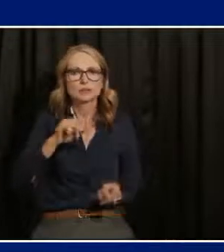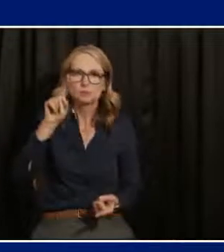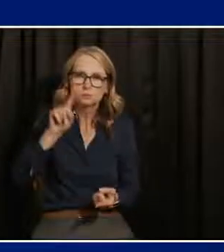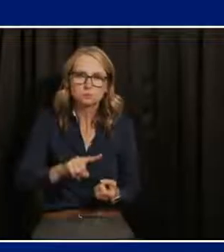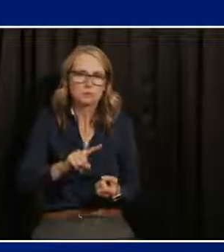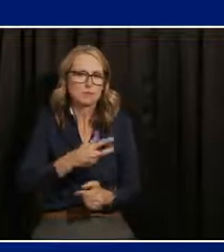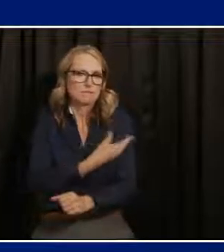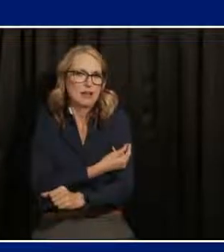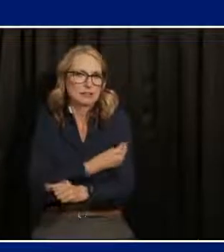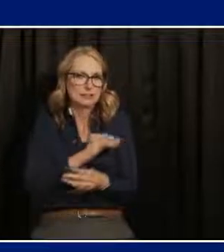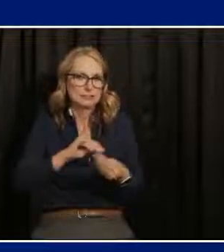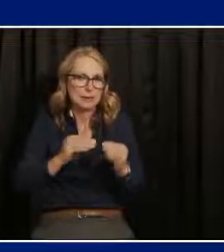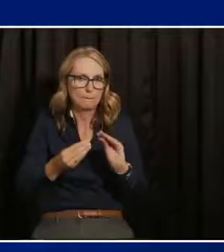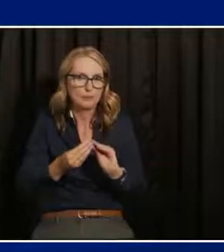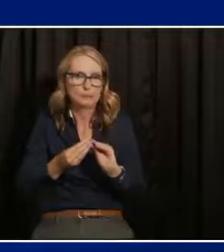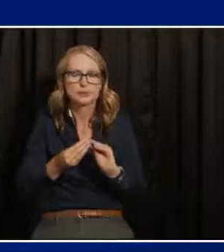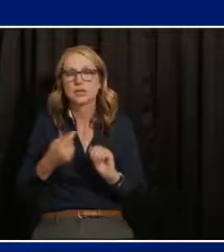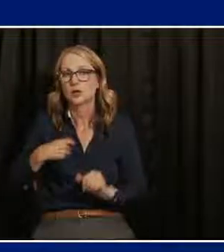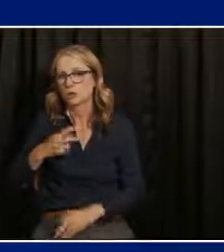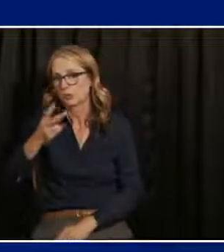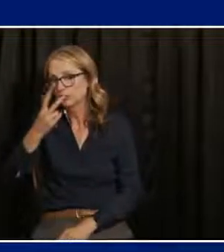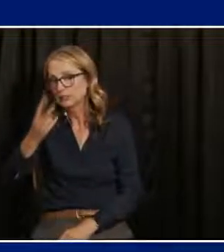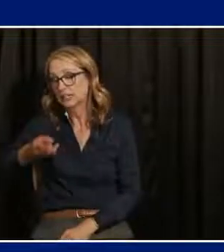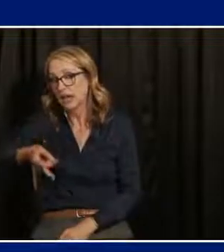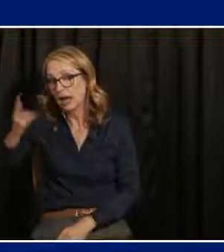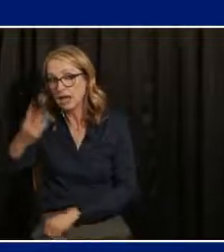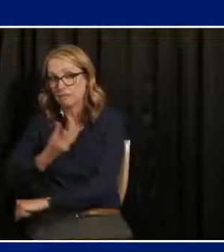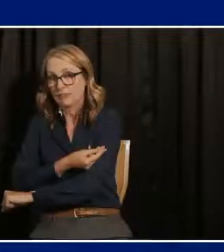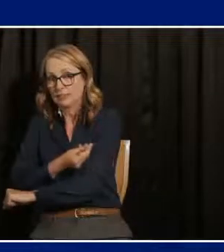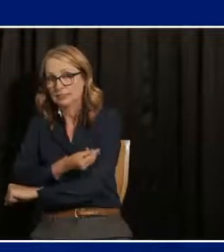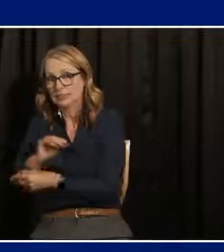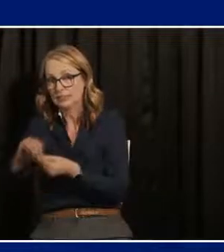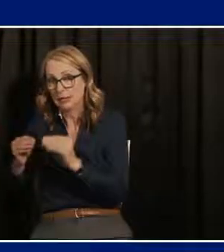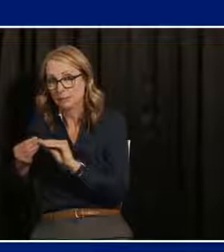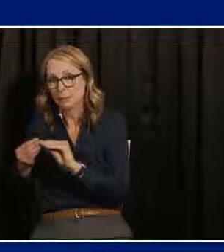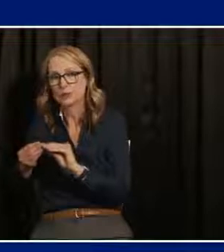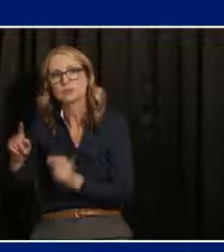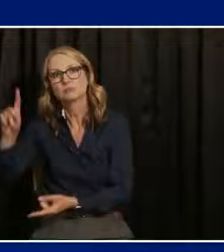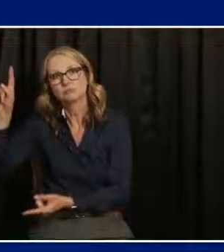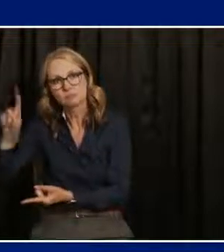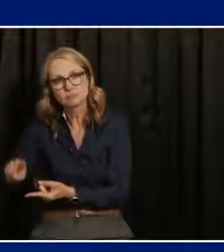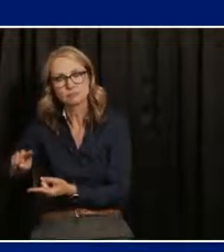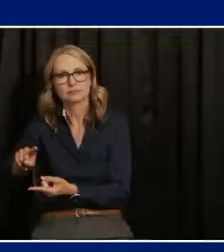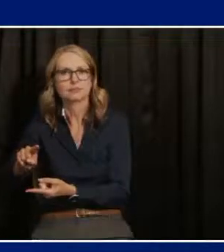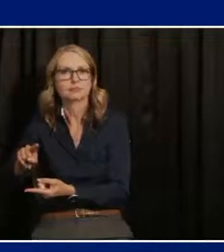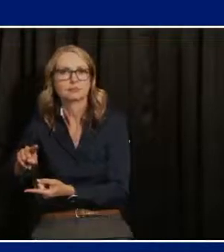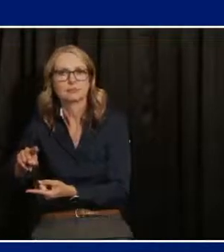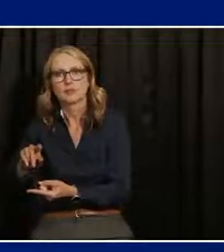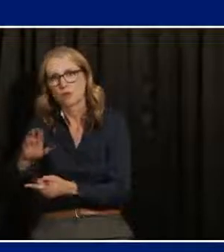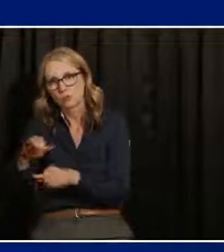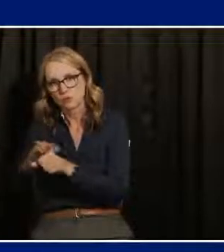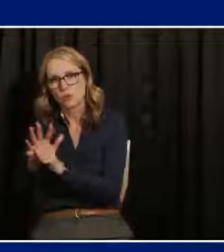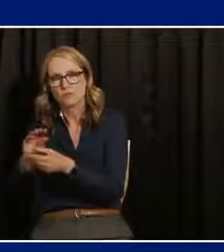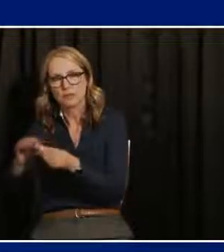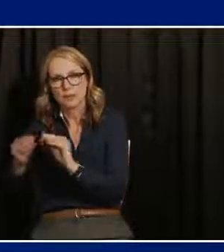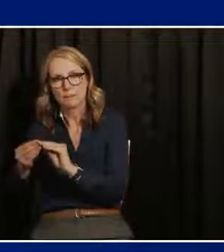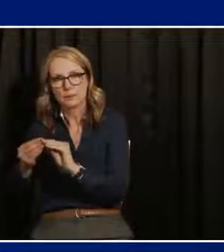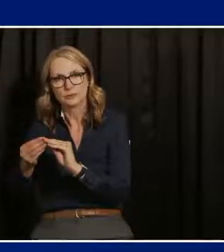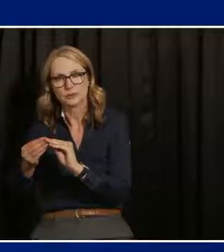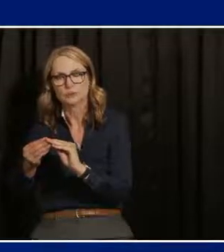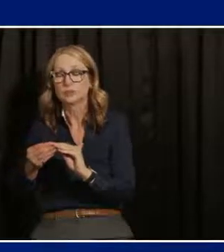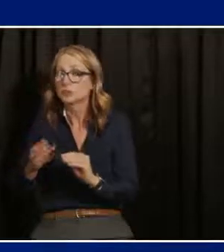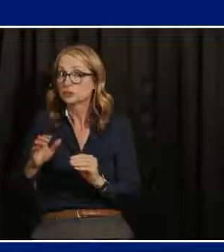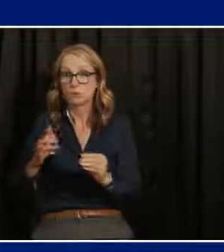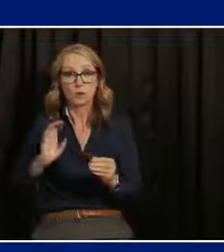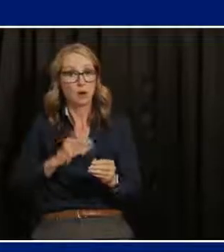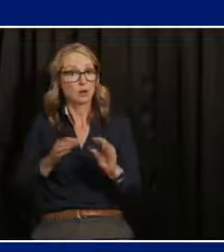counties where we really see our highest immunization rates, and those are the counties where we're seeing the lowest hospitalization rates right now. So overall message here